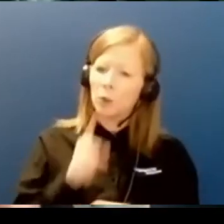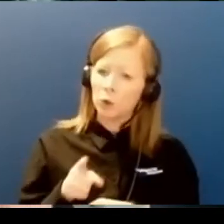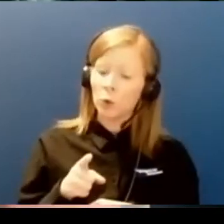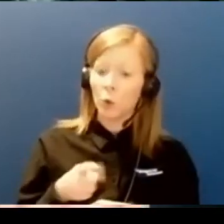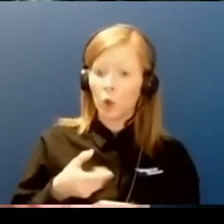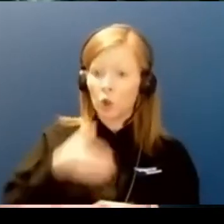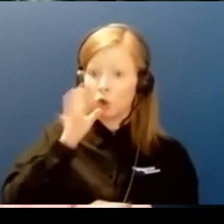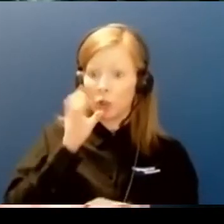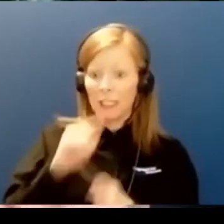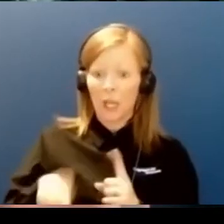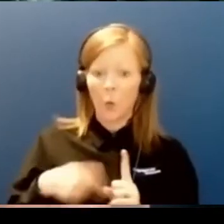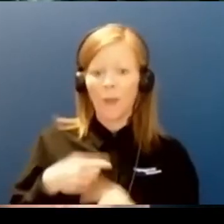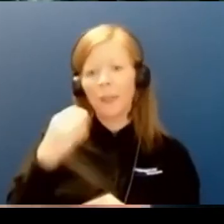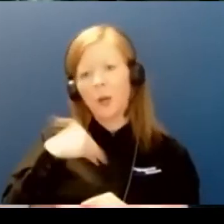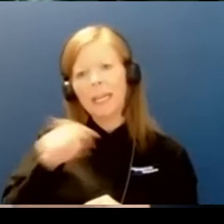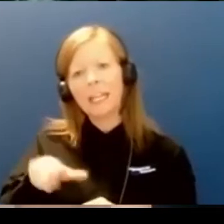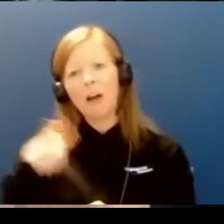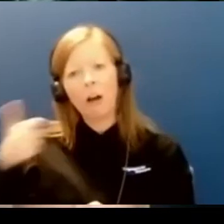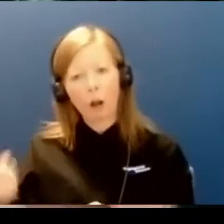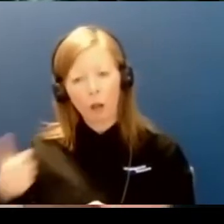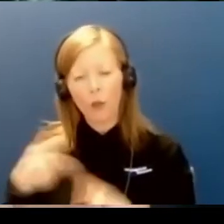drinking that when they're eating other types of